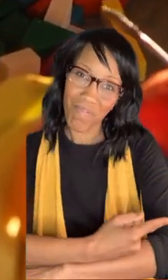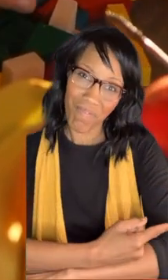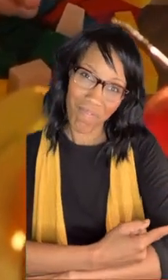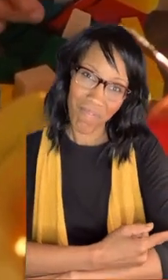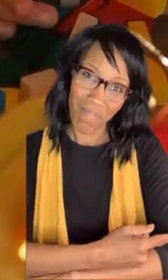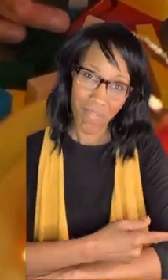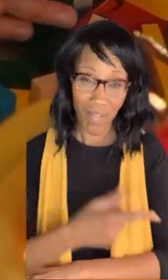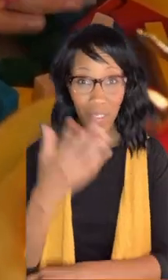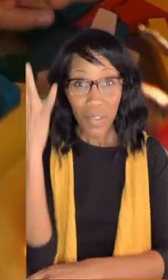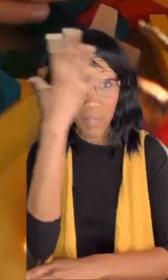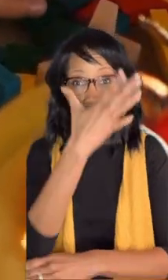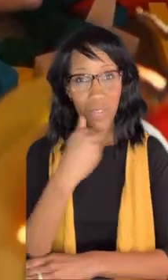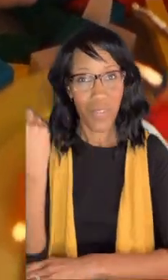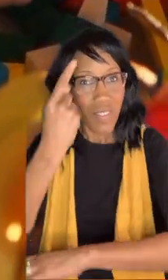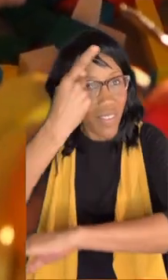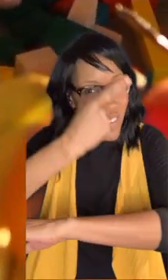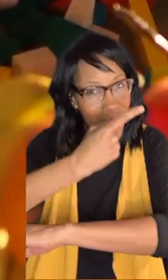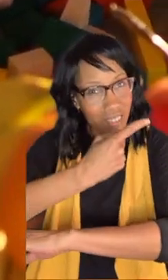It's a beautiful day.